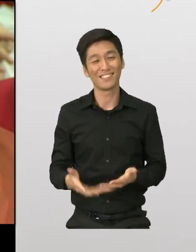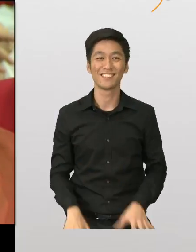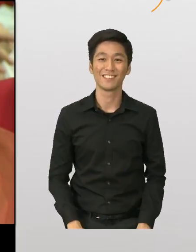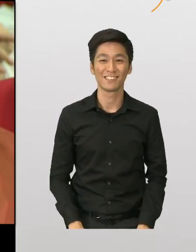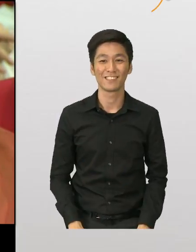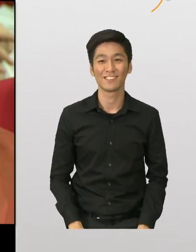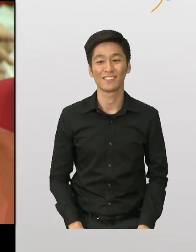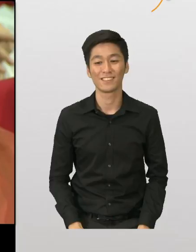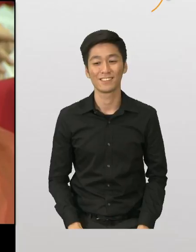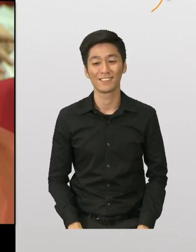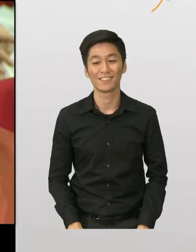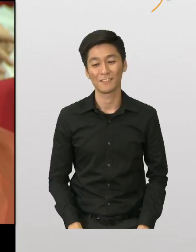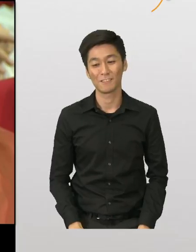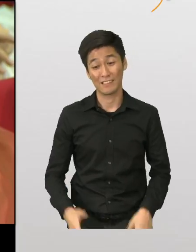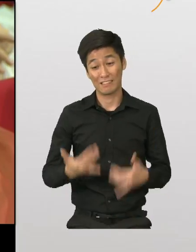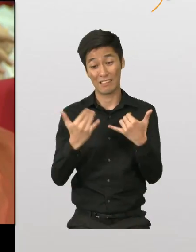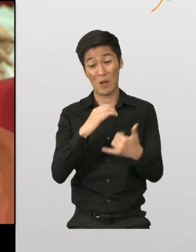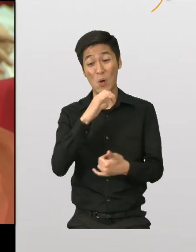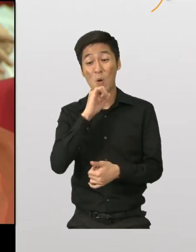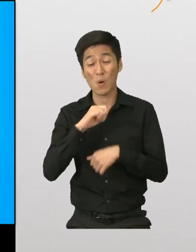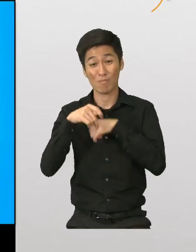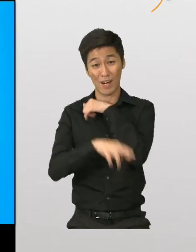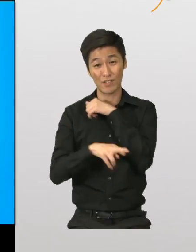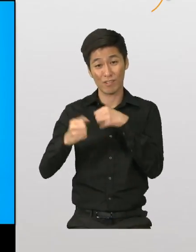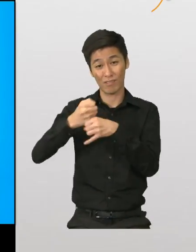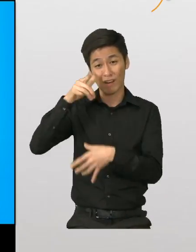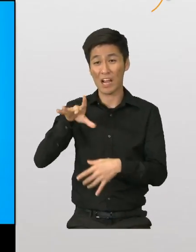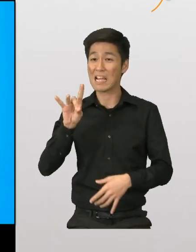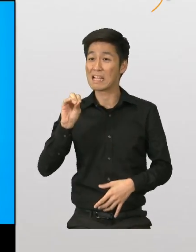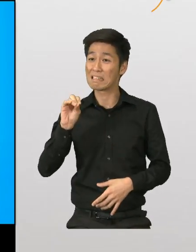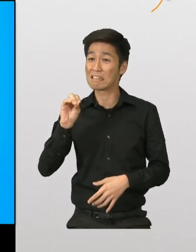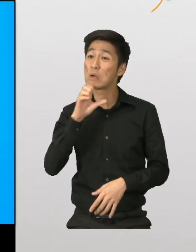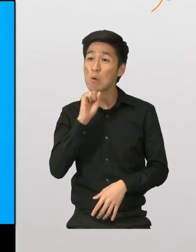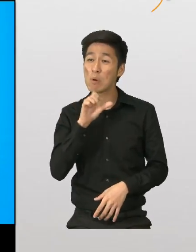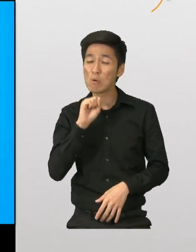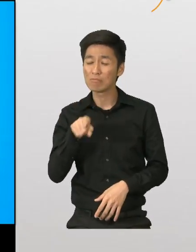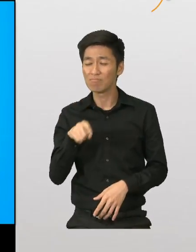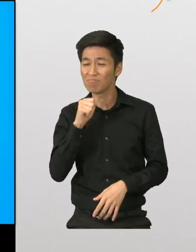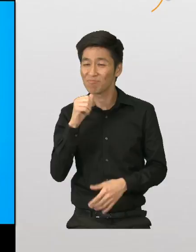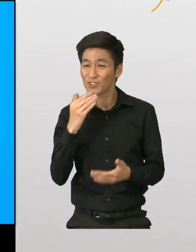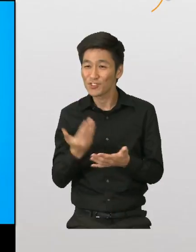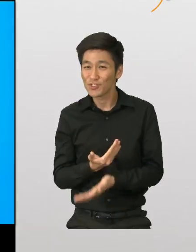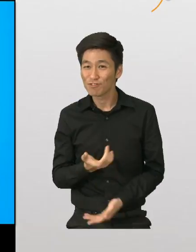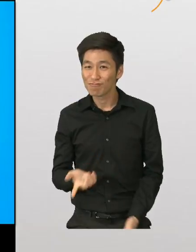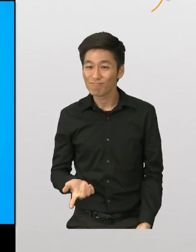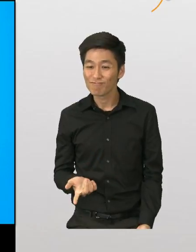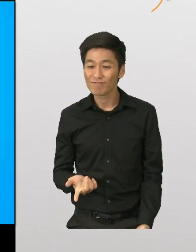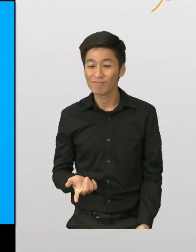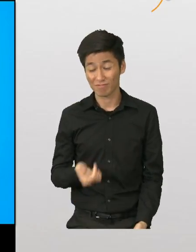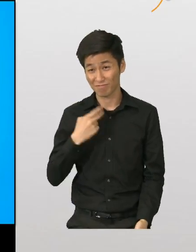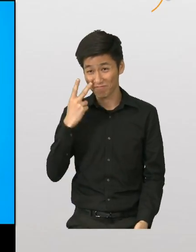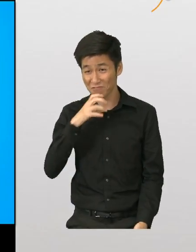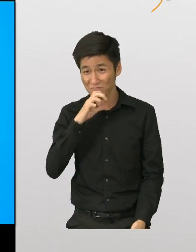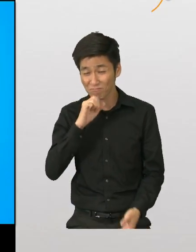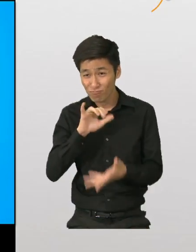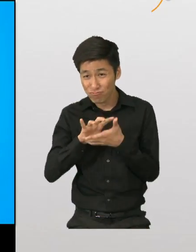Now that the oldest Pasir Ris flats are 30 years old, they are no longer quite so new. Wear and tear is starting to show,